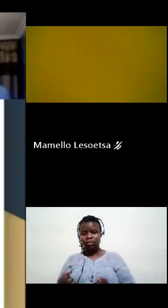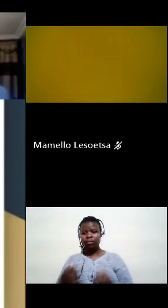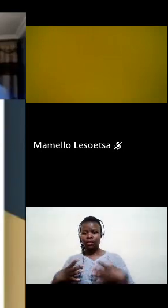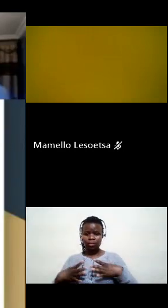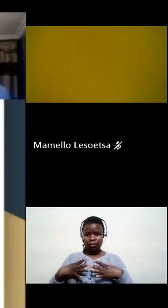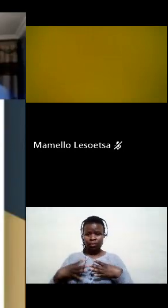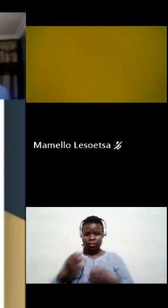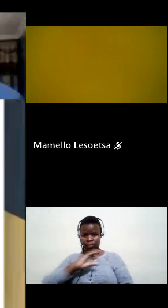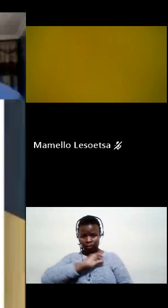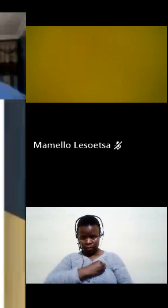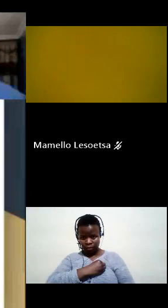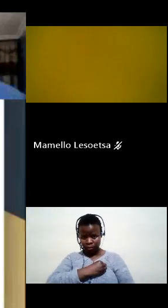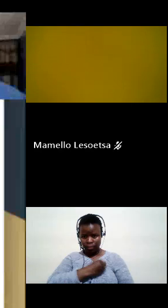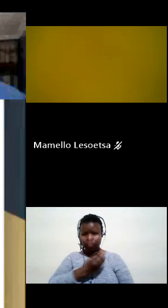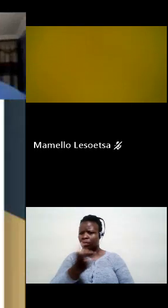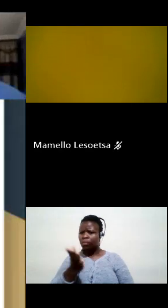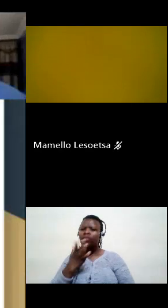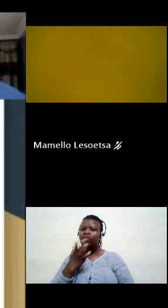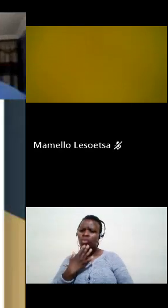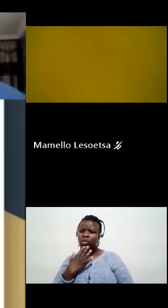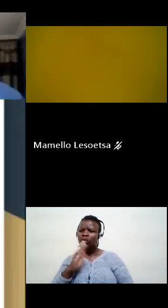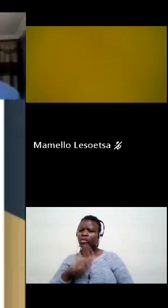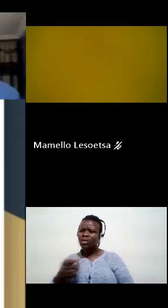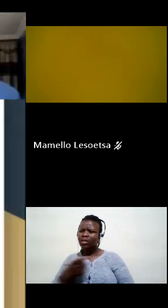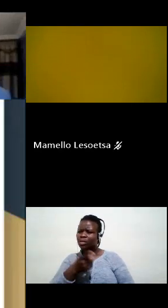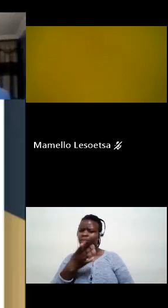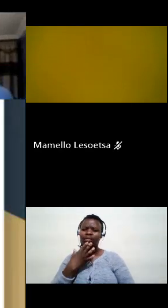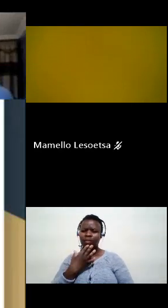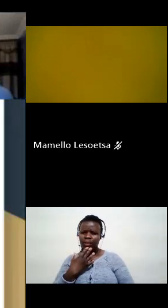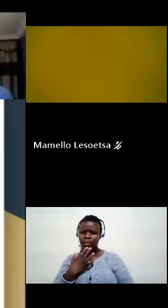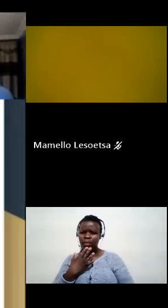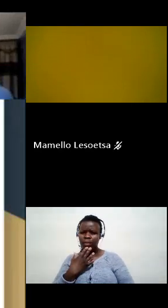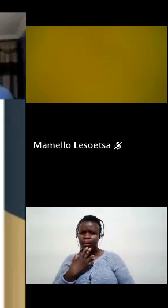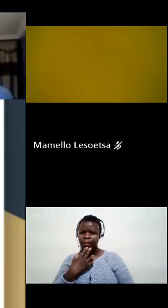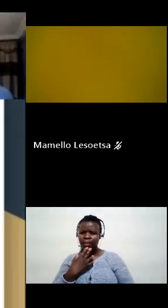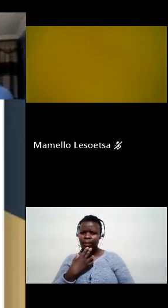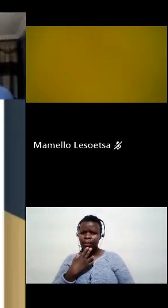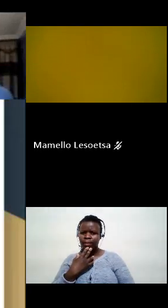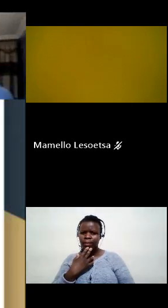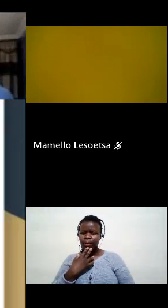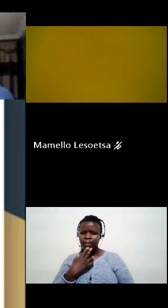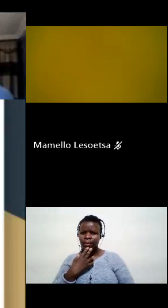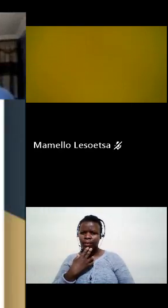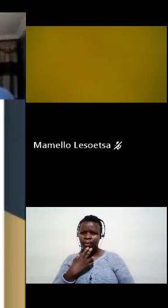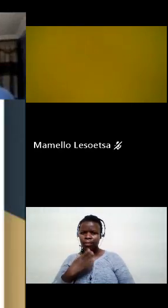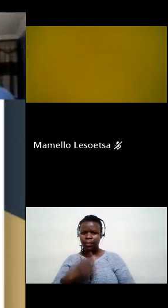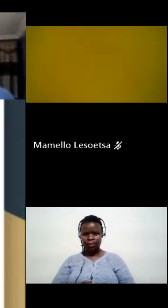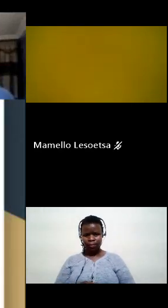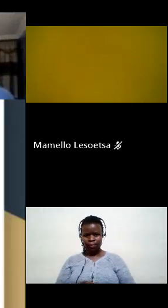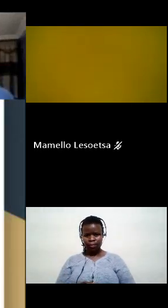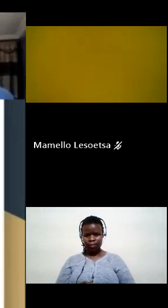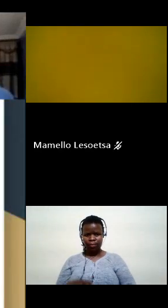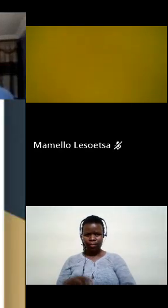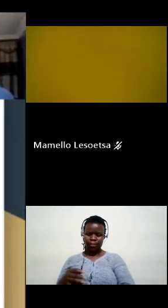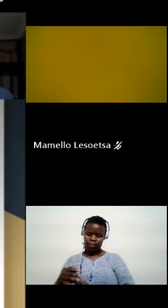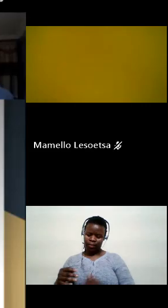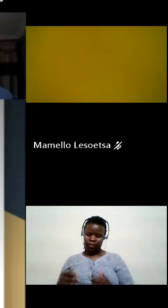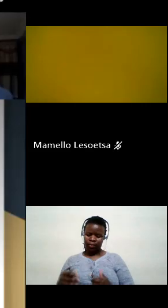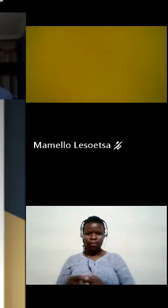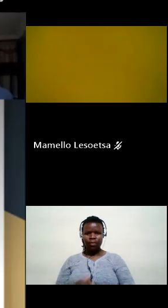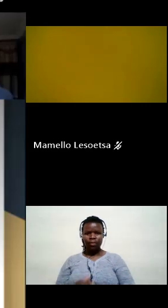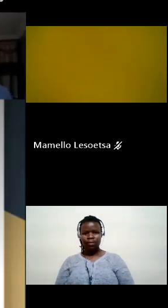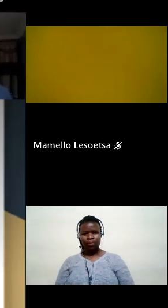are they? Who are these children? When we say a child with physical disability, who is this child? So here, learners with